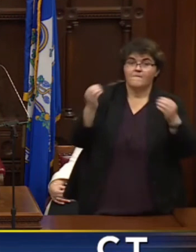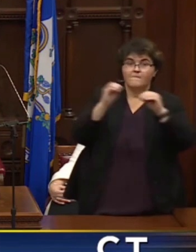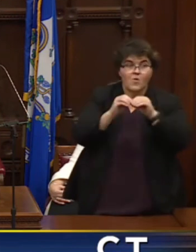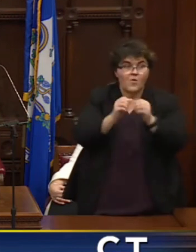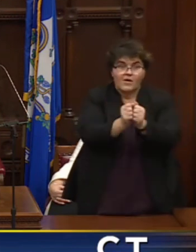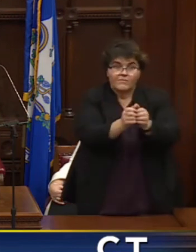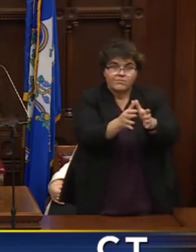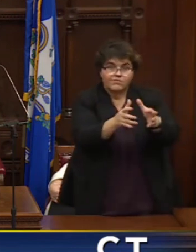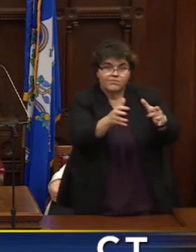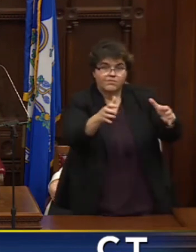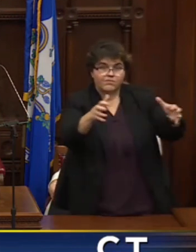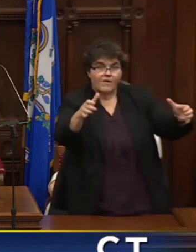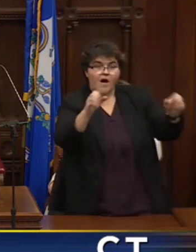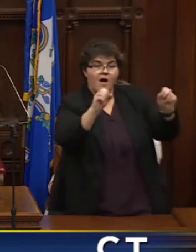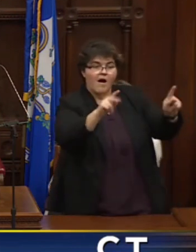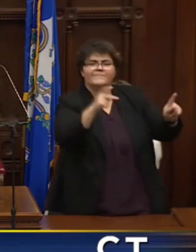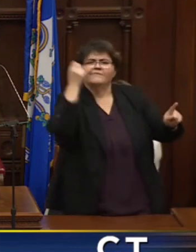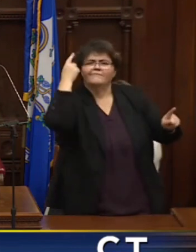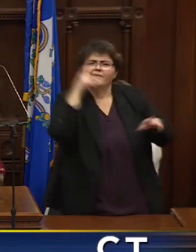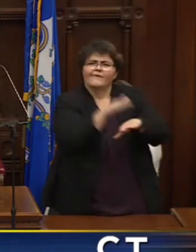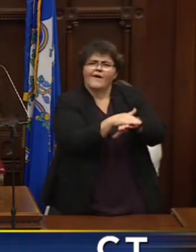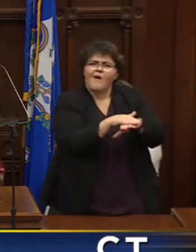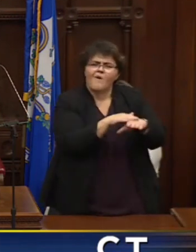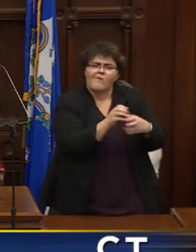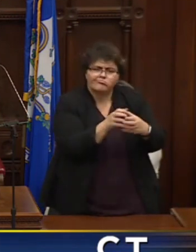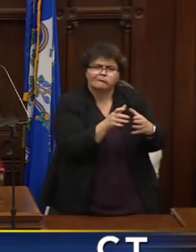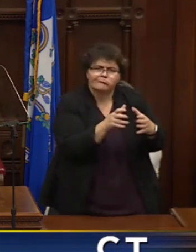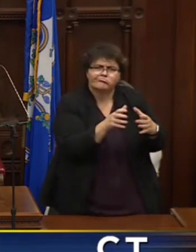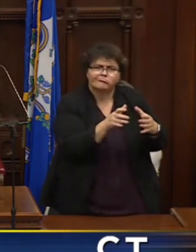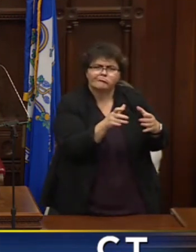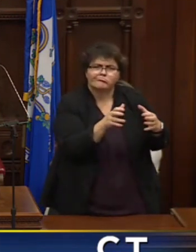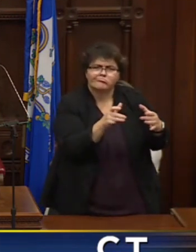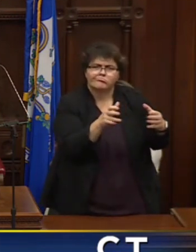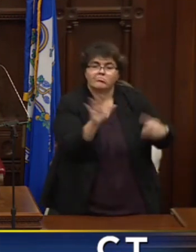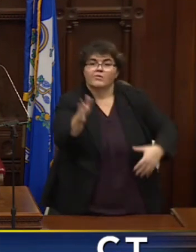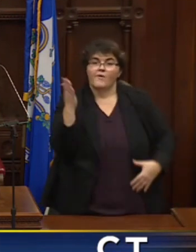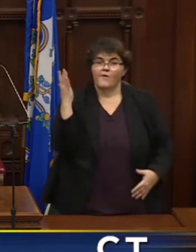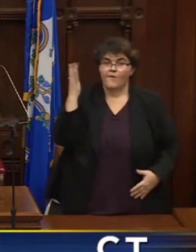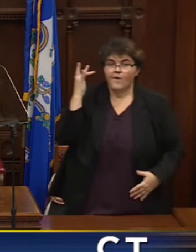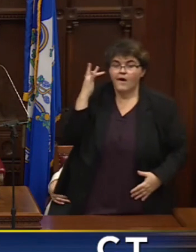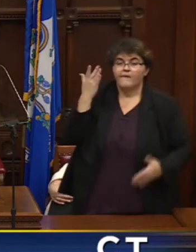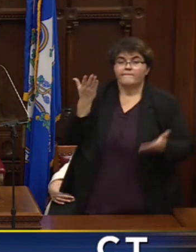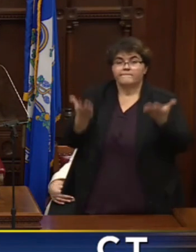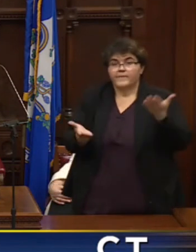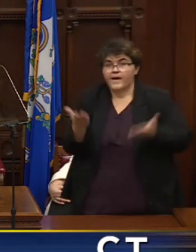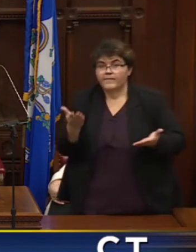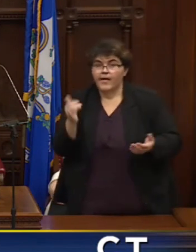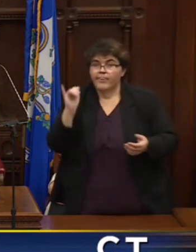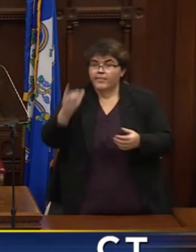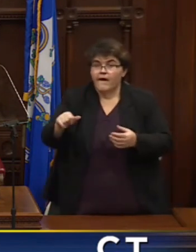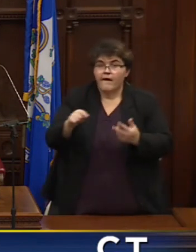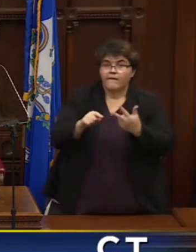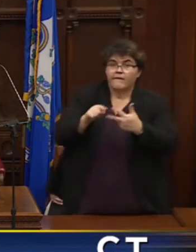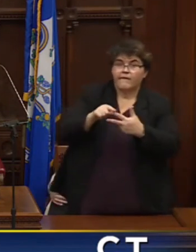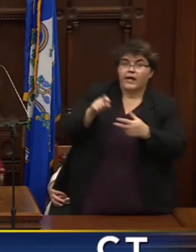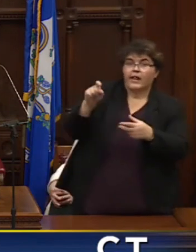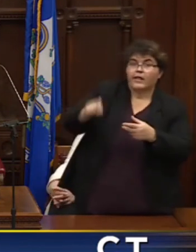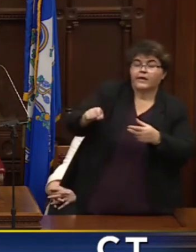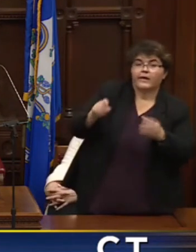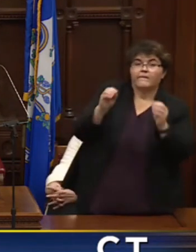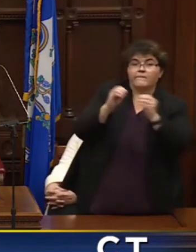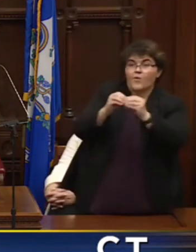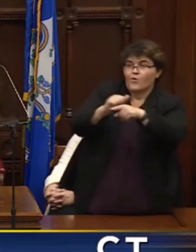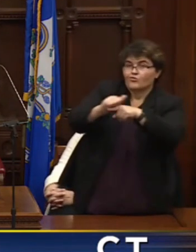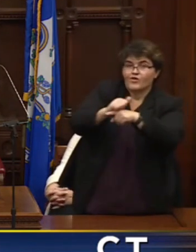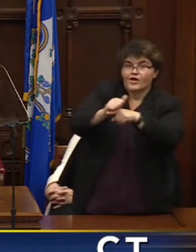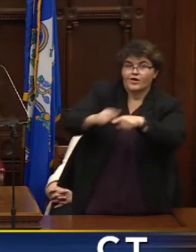slowly. And three, many of these unfilled jobs require extra training. All right? So what are we